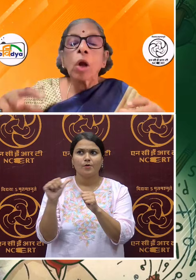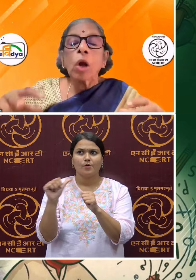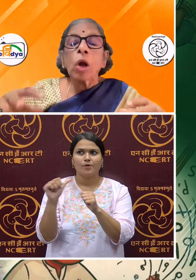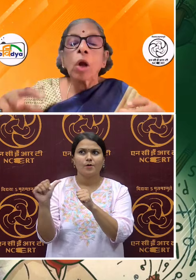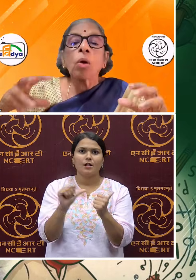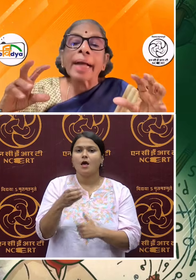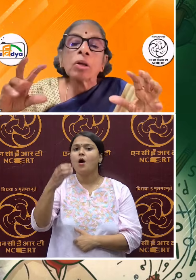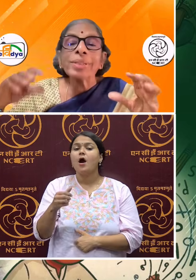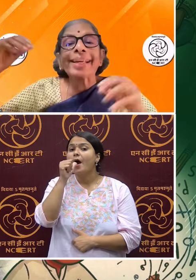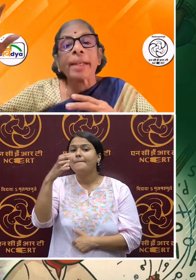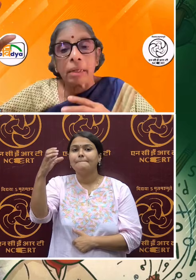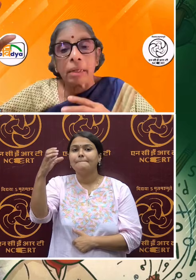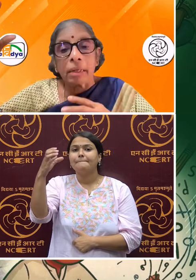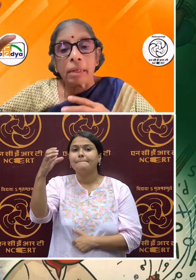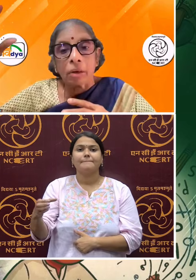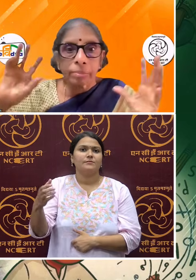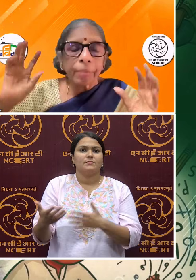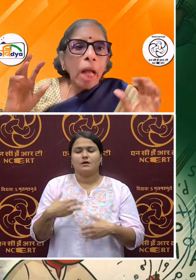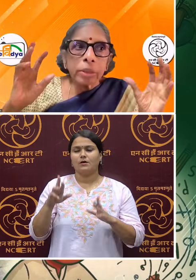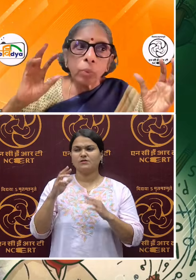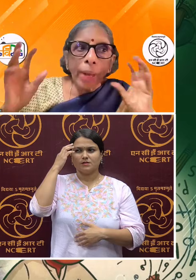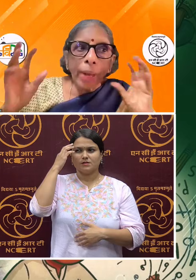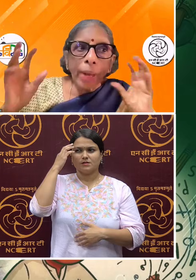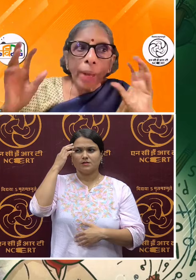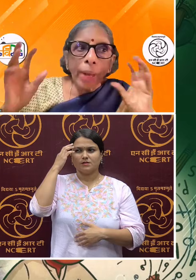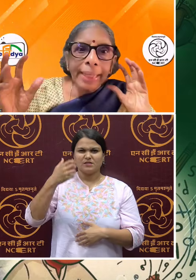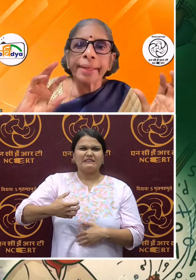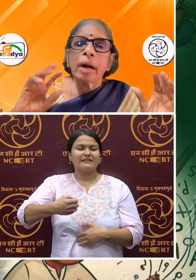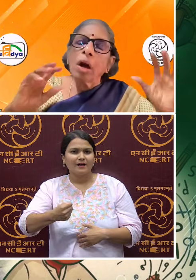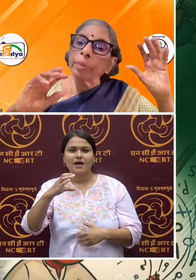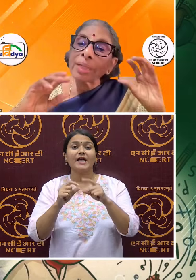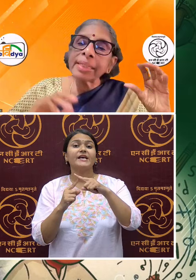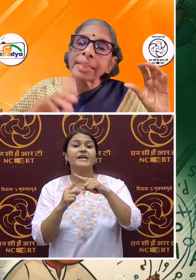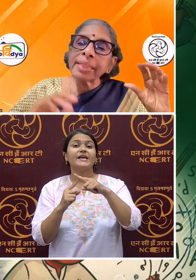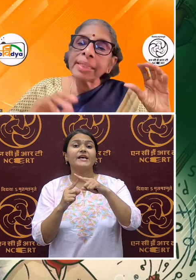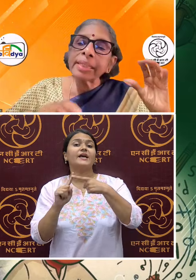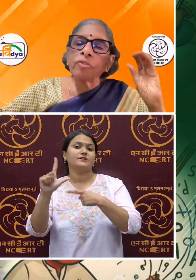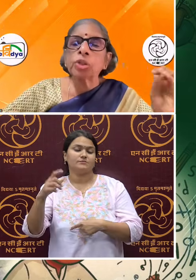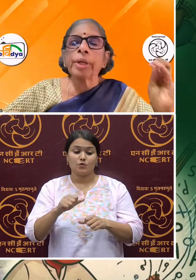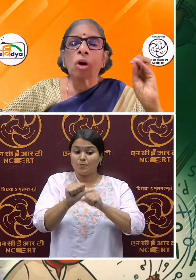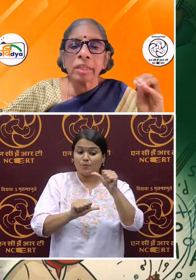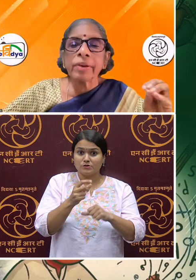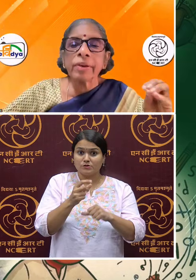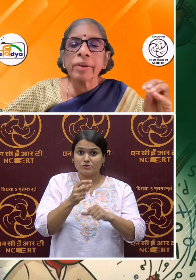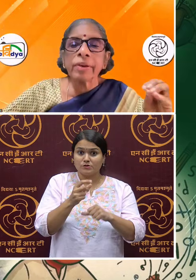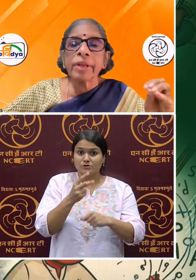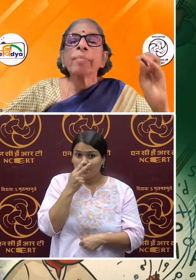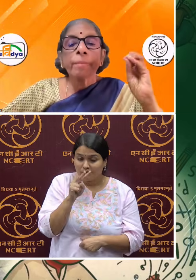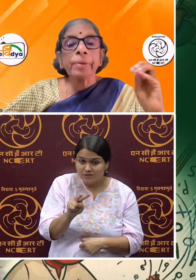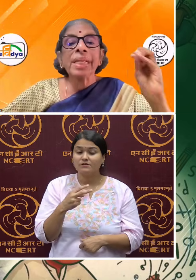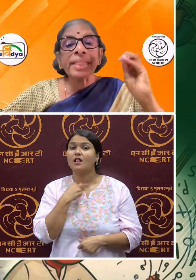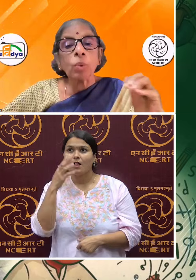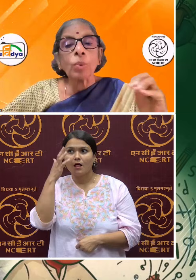said bottle. Oh, I thought you said cattle or something. So the way they hear, the processing of visual,